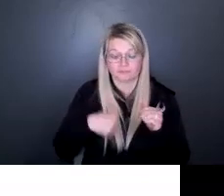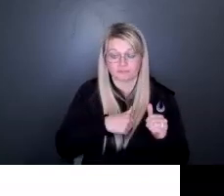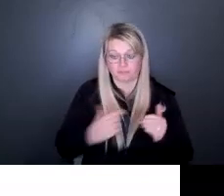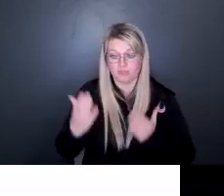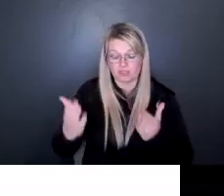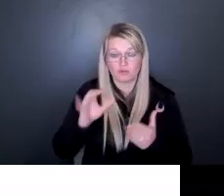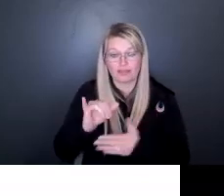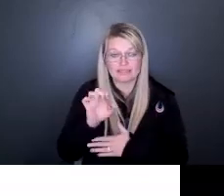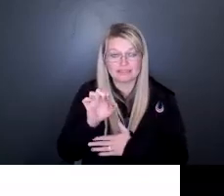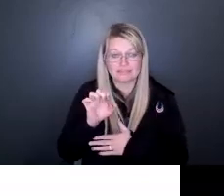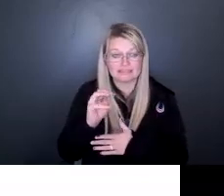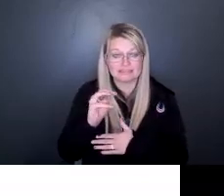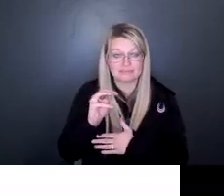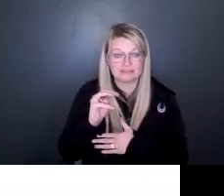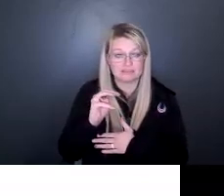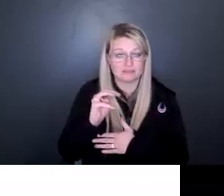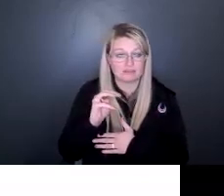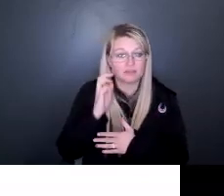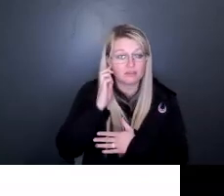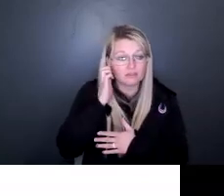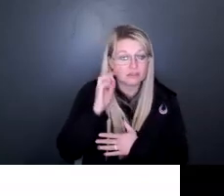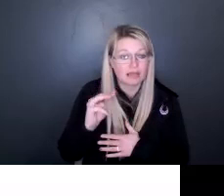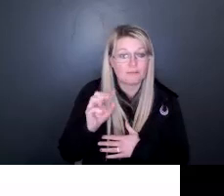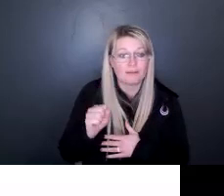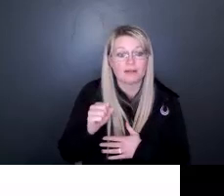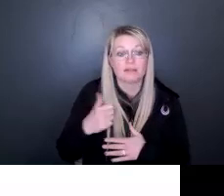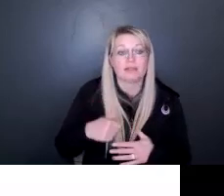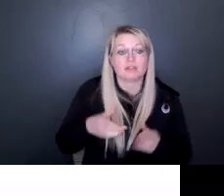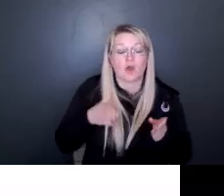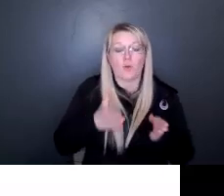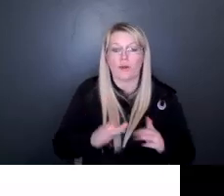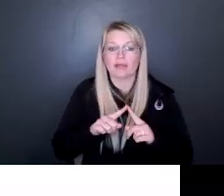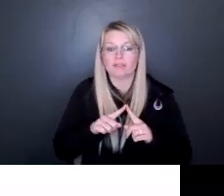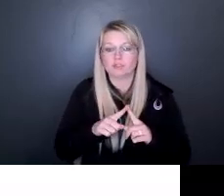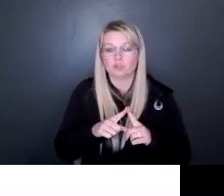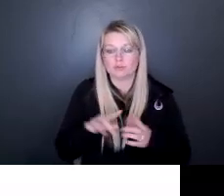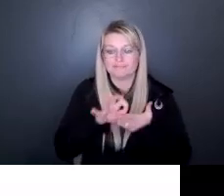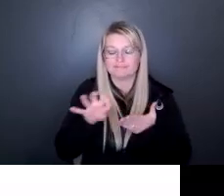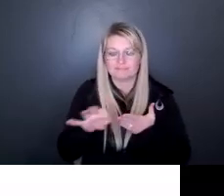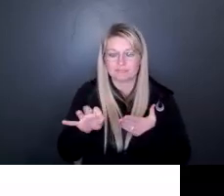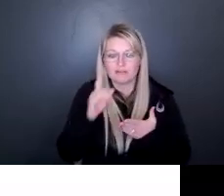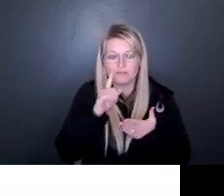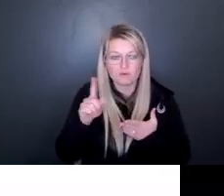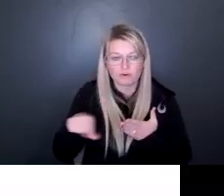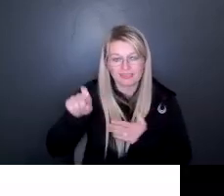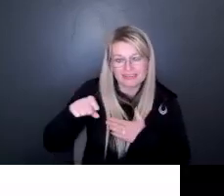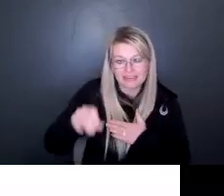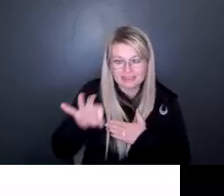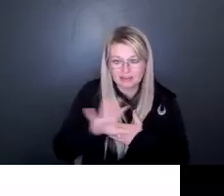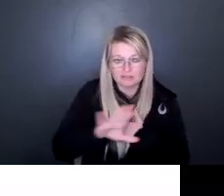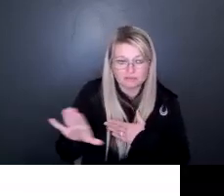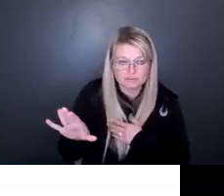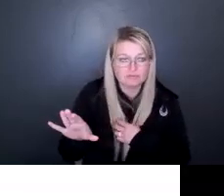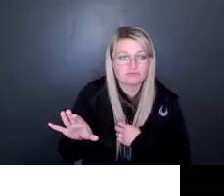the integration of intersectionality approaches as a way to help account for and address the needs of diverse